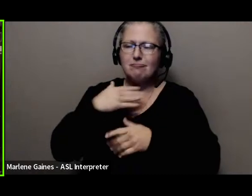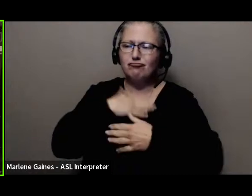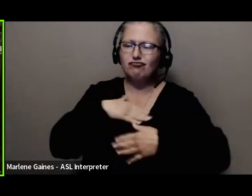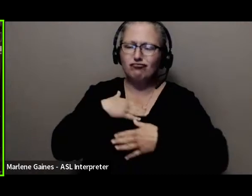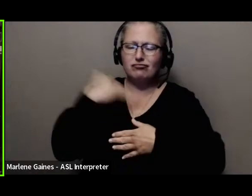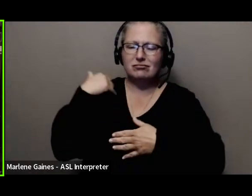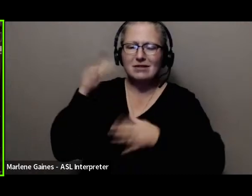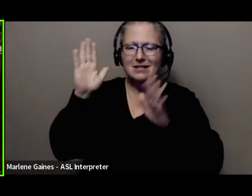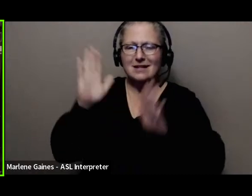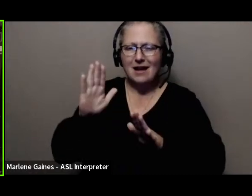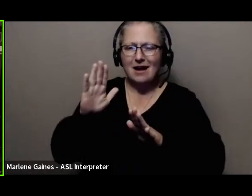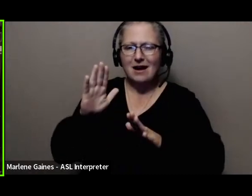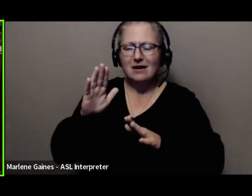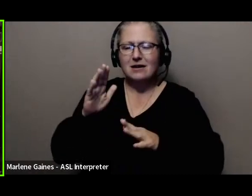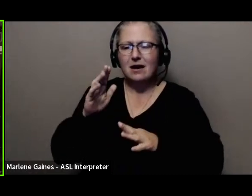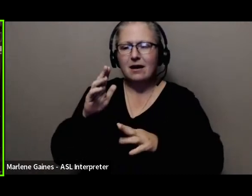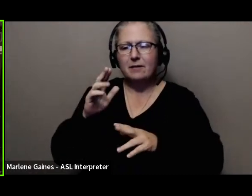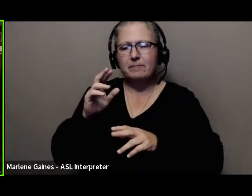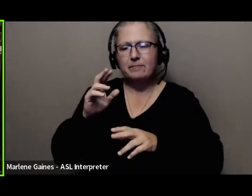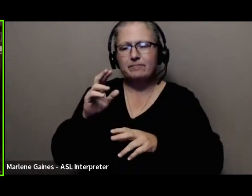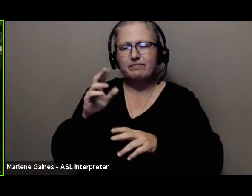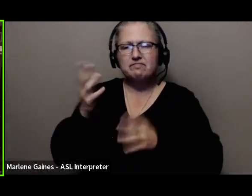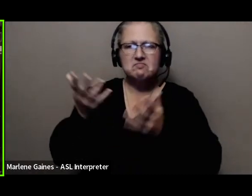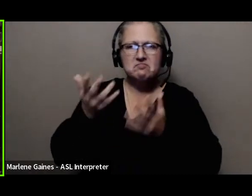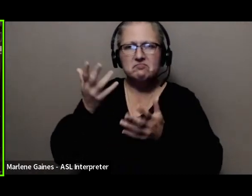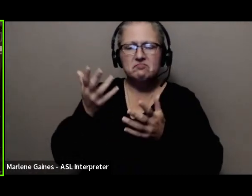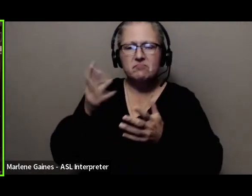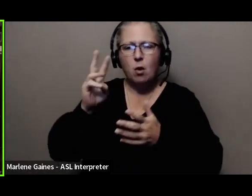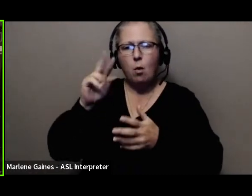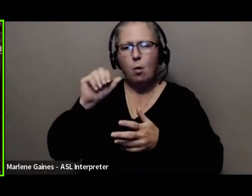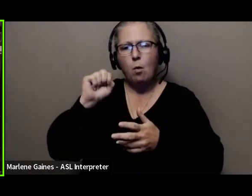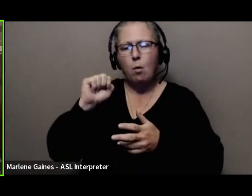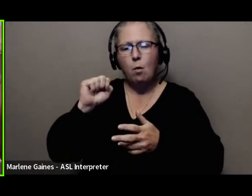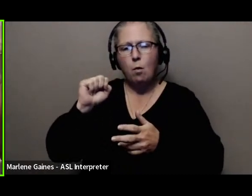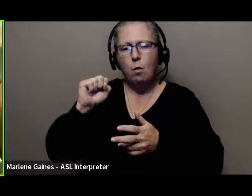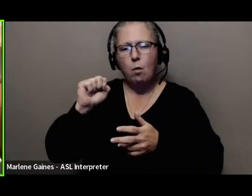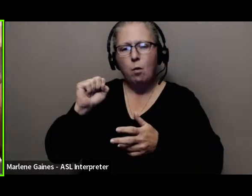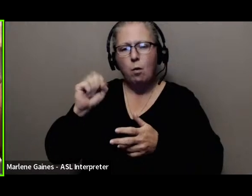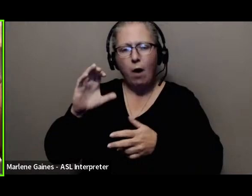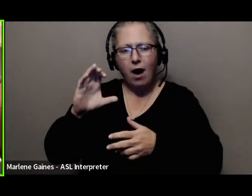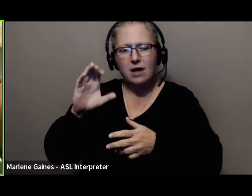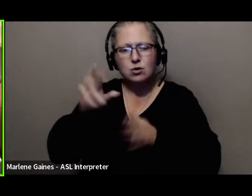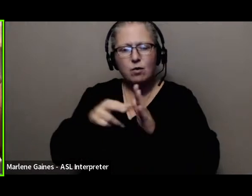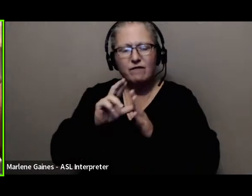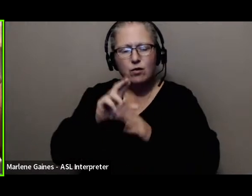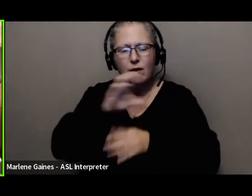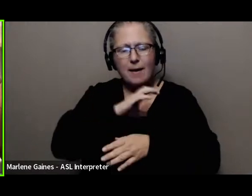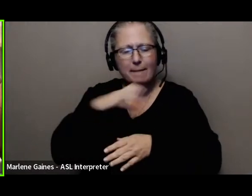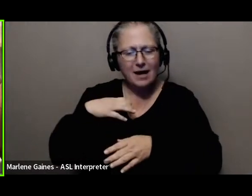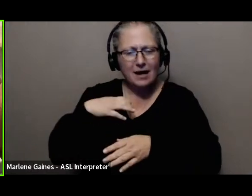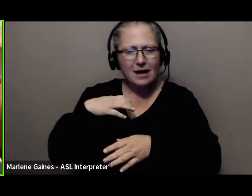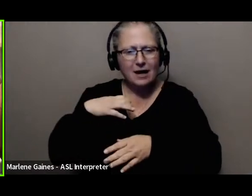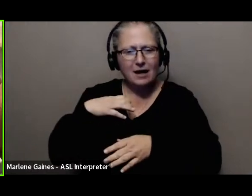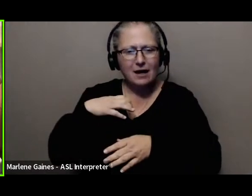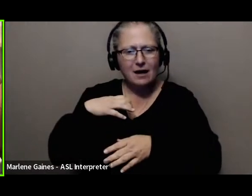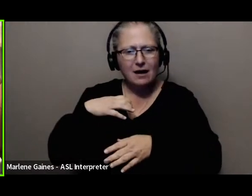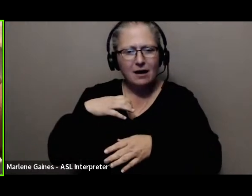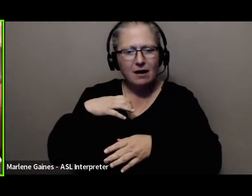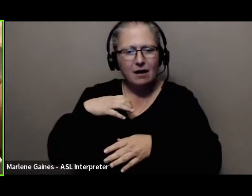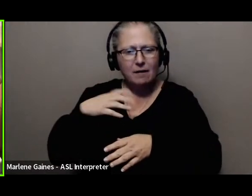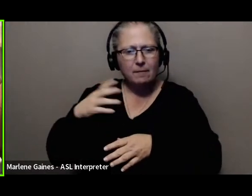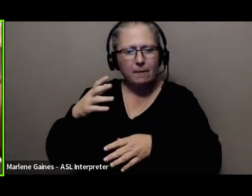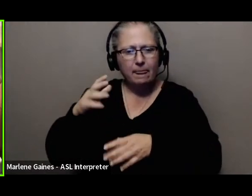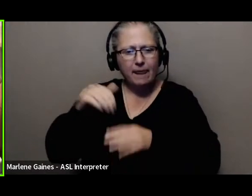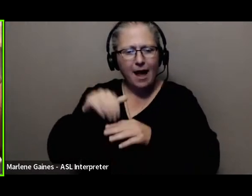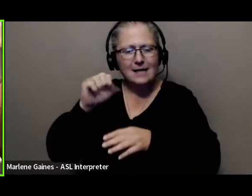of sitting through I guess it would be the WASP review committee or the committee intro at